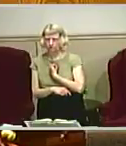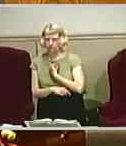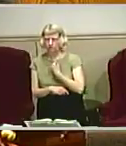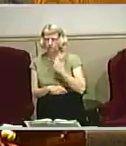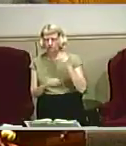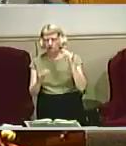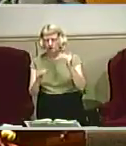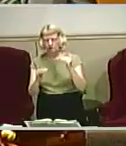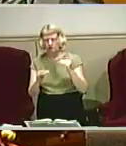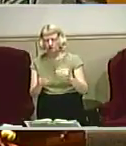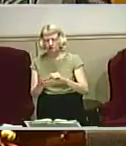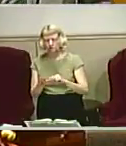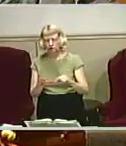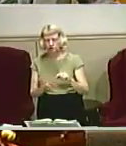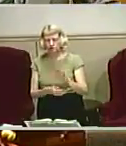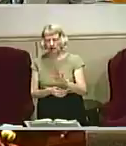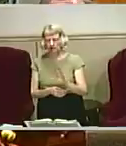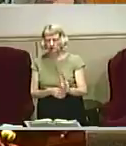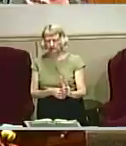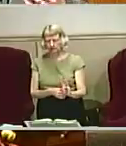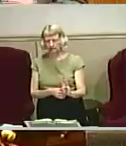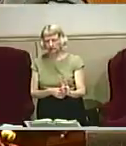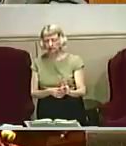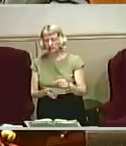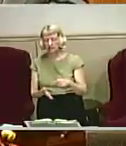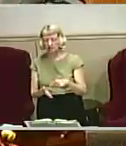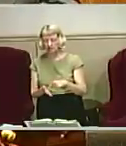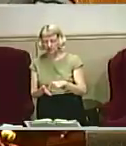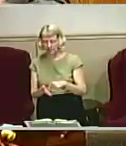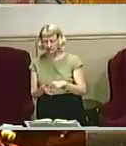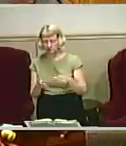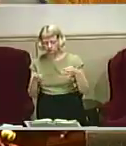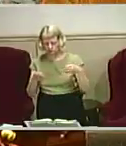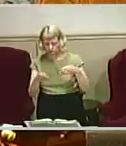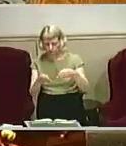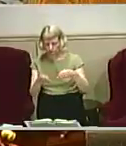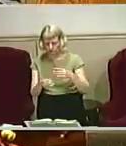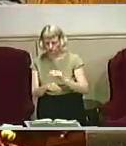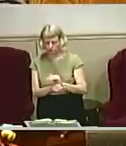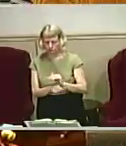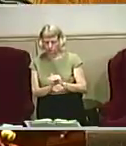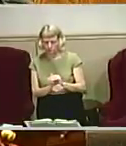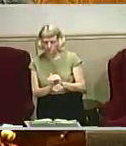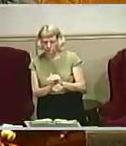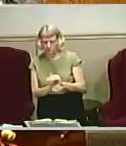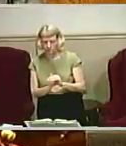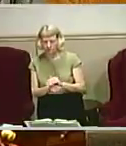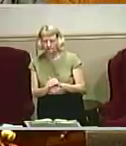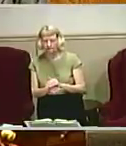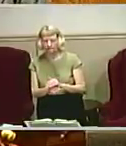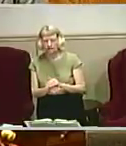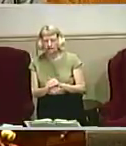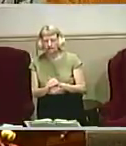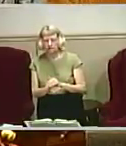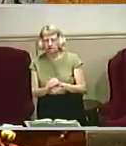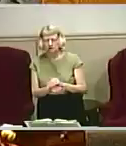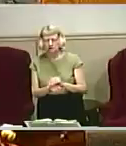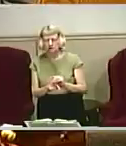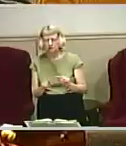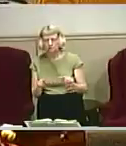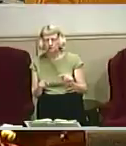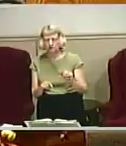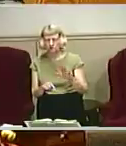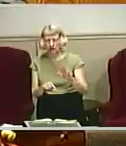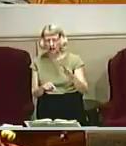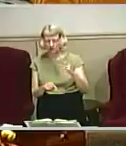then we get into the verses 5 and 6, and this is really what we're going to look into in our passage. Not just verses 5 and 6, but 5